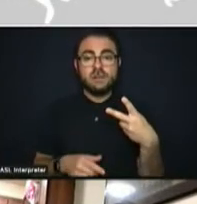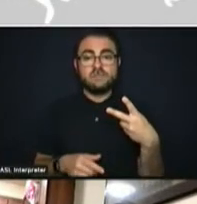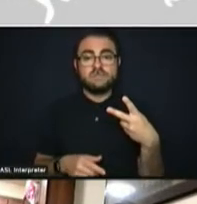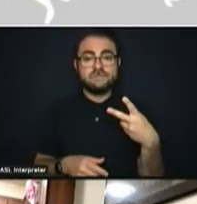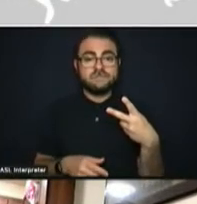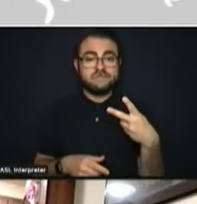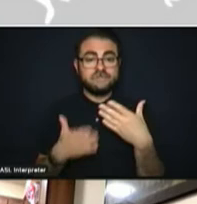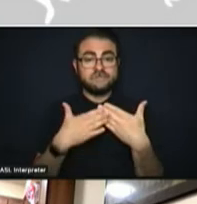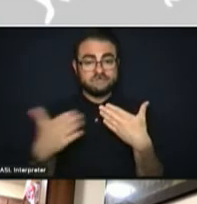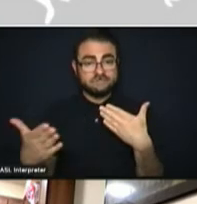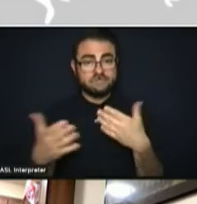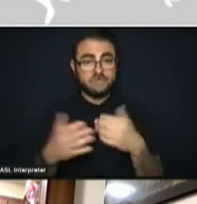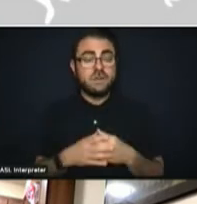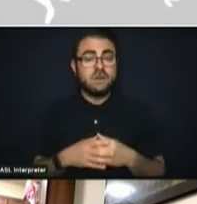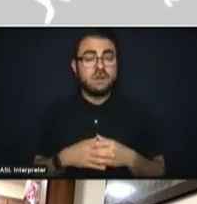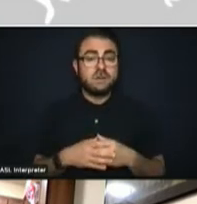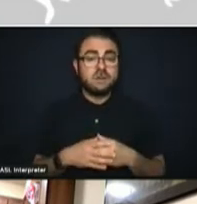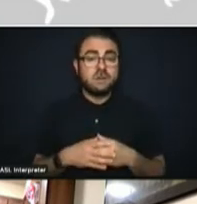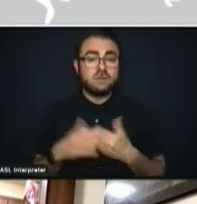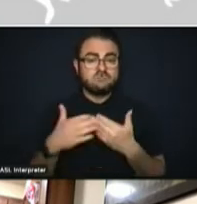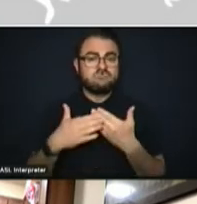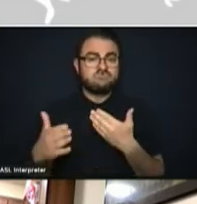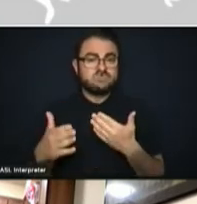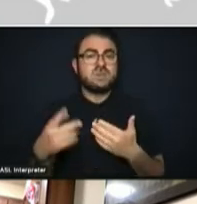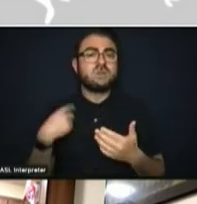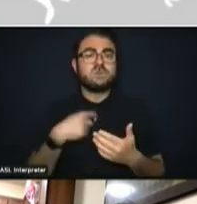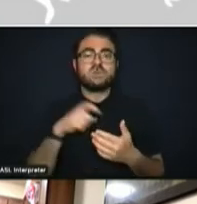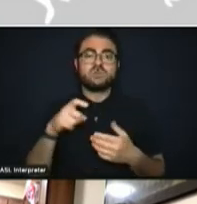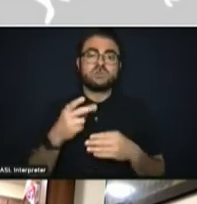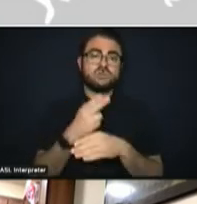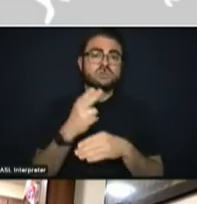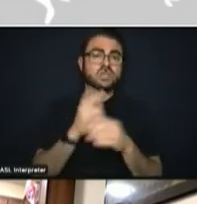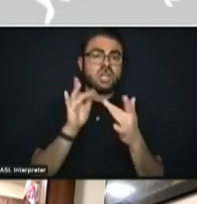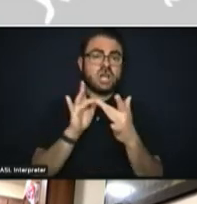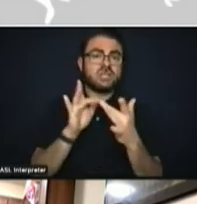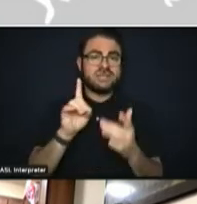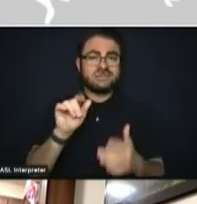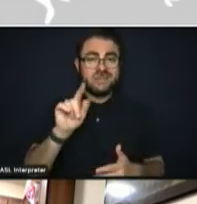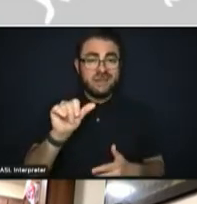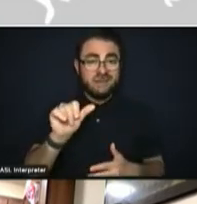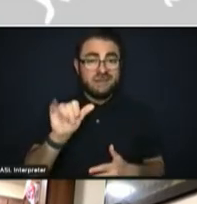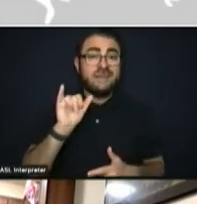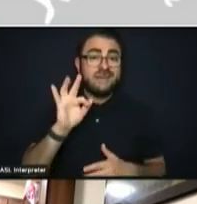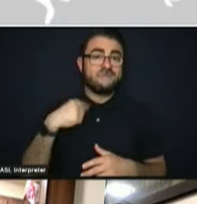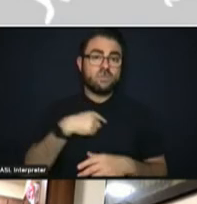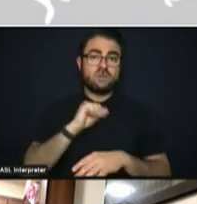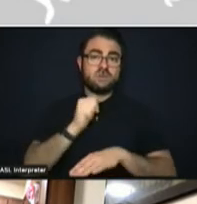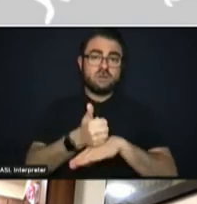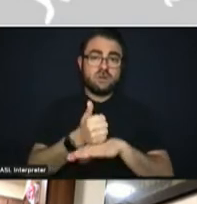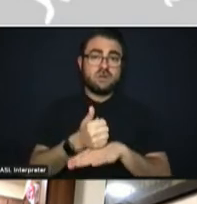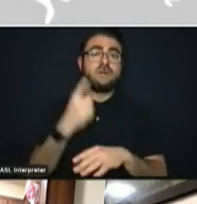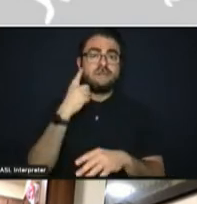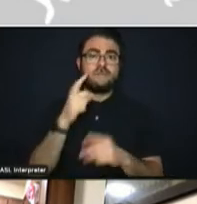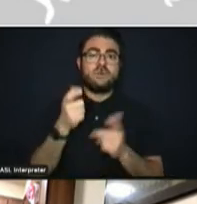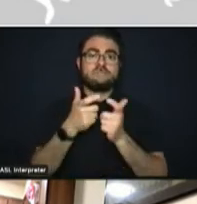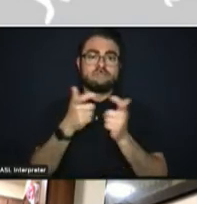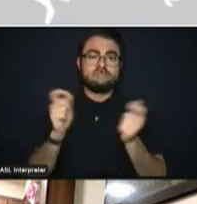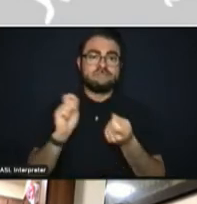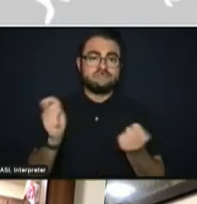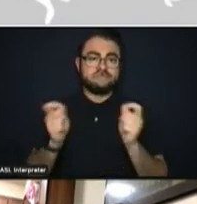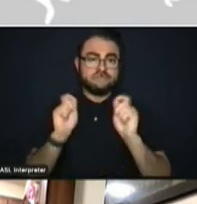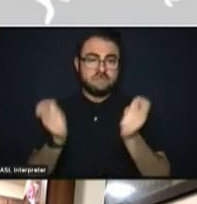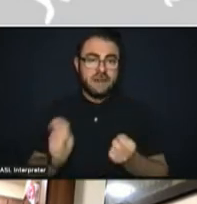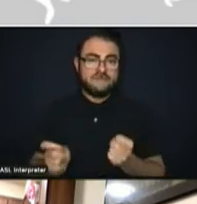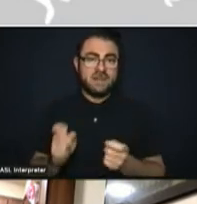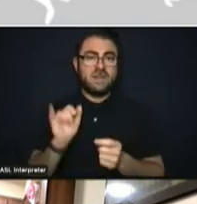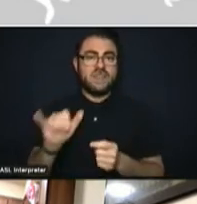you should use the context survey data, if you start such a program, to significantly modify the reform process. In other